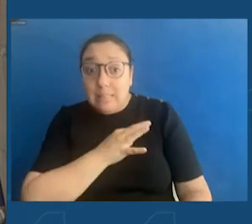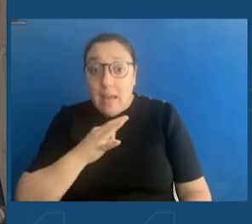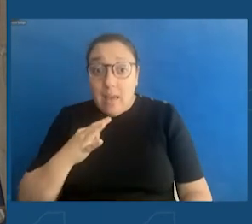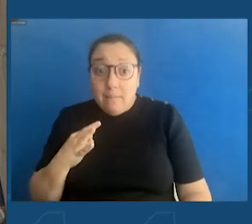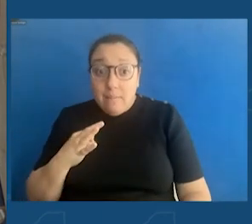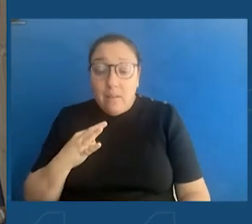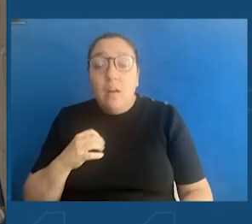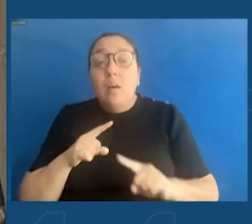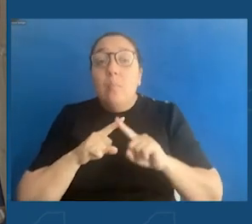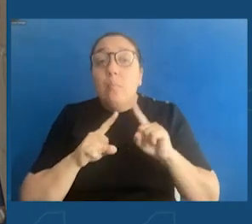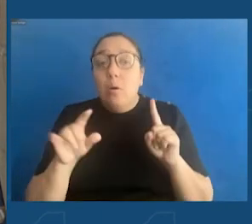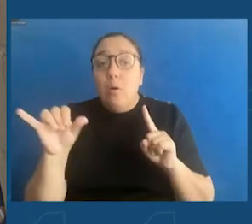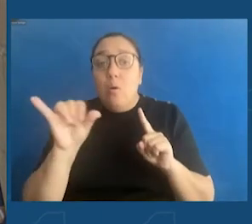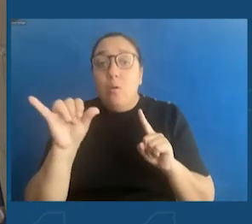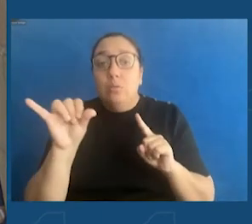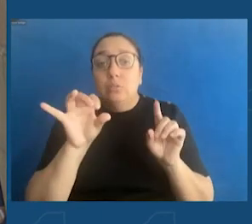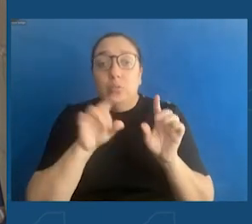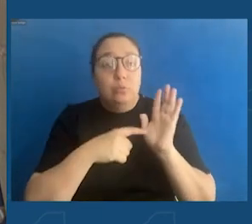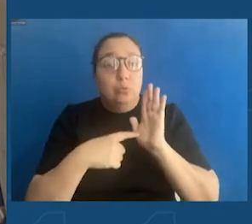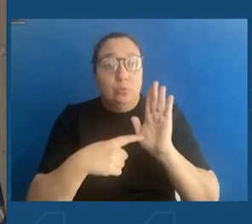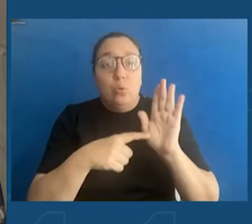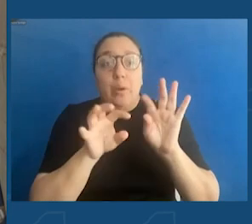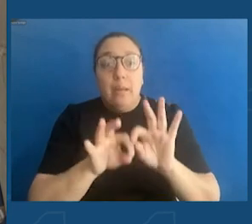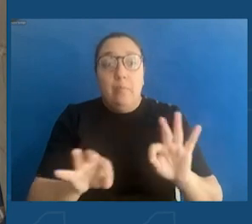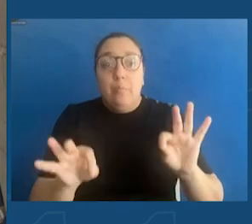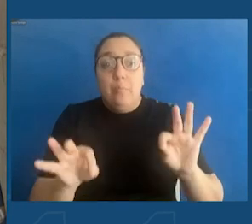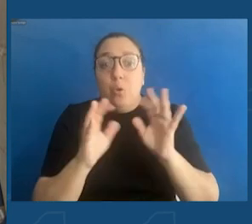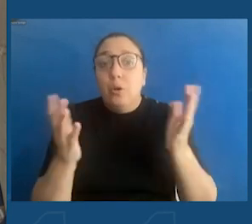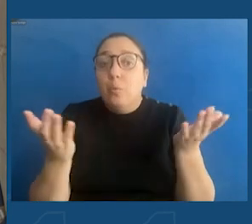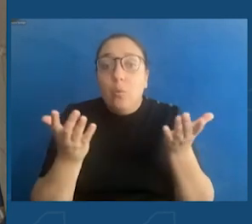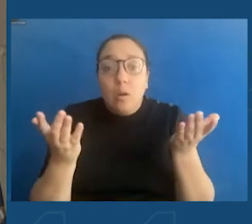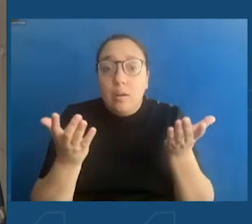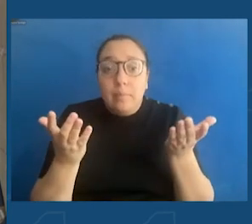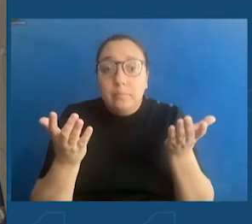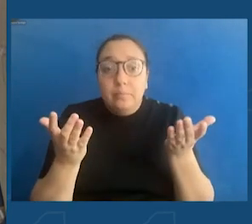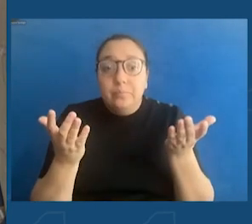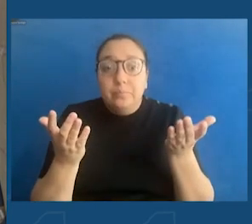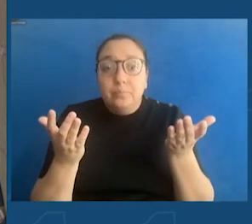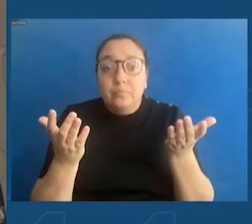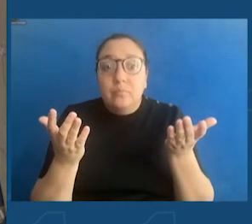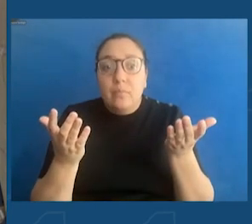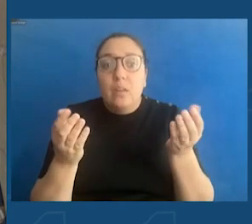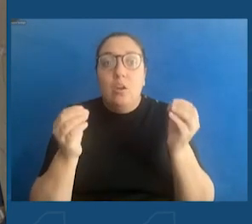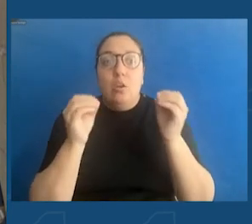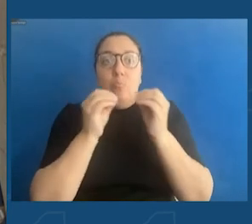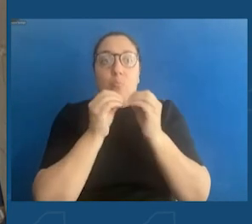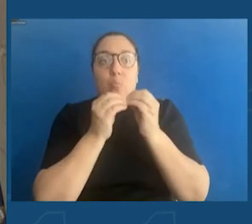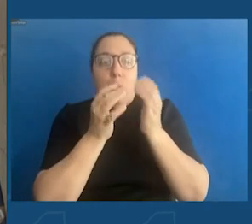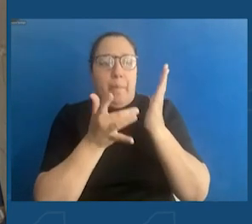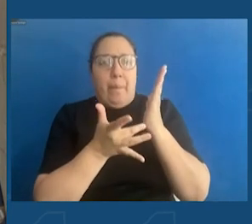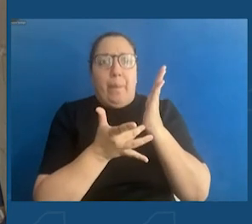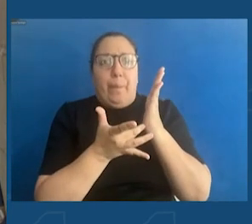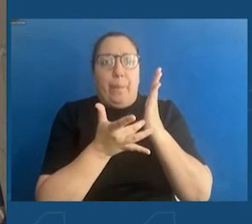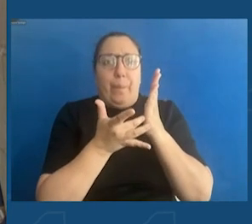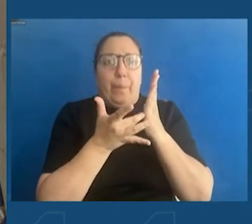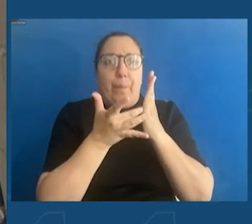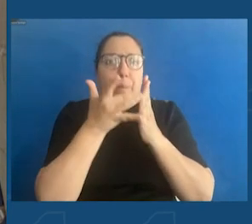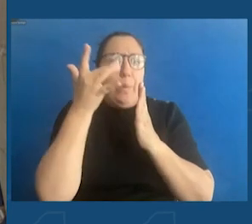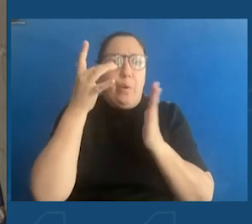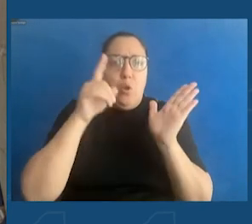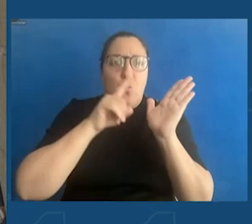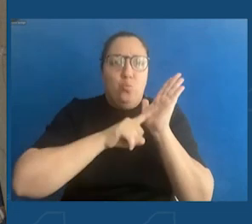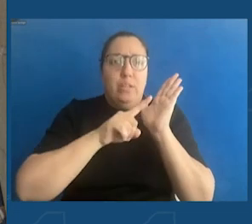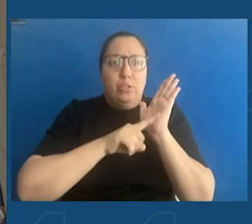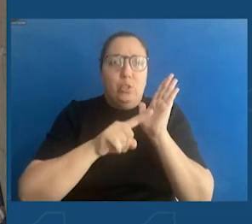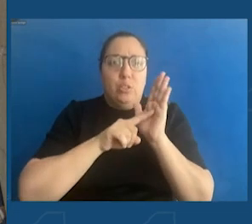us the importance, the critical importance of state-of-the-art research facilities. I mean, these vaccines,